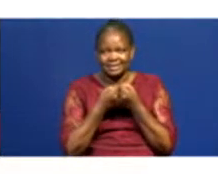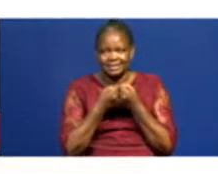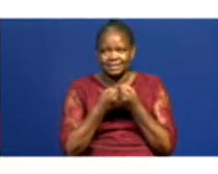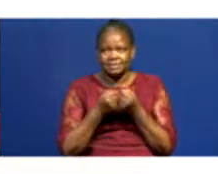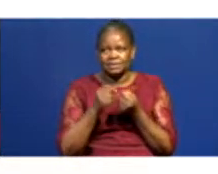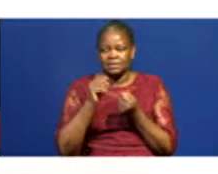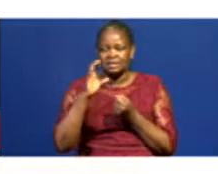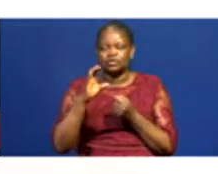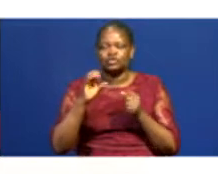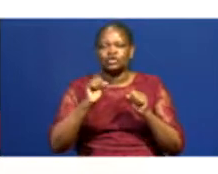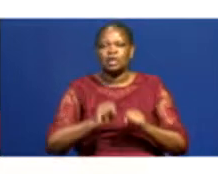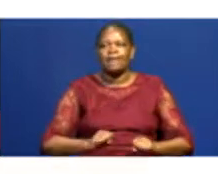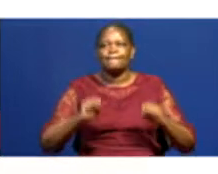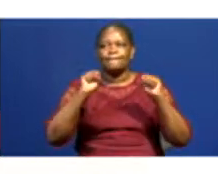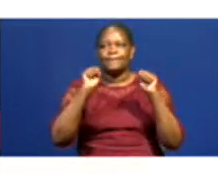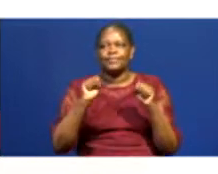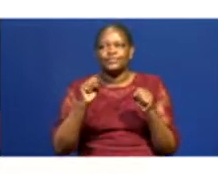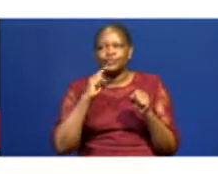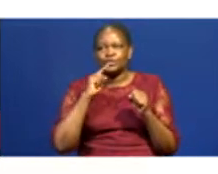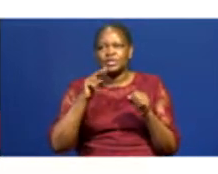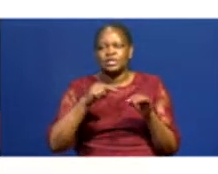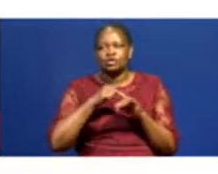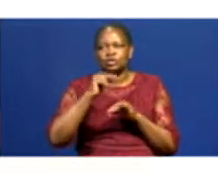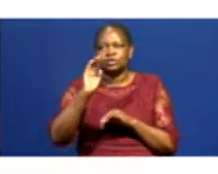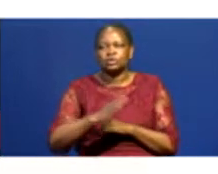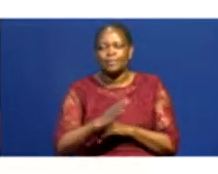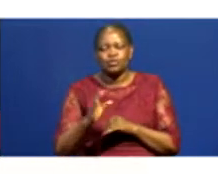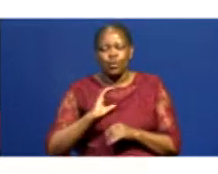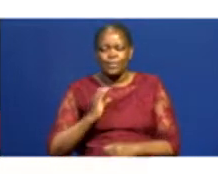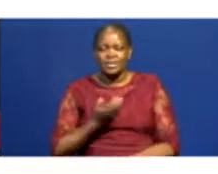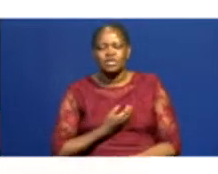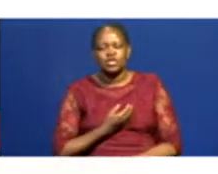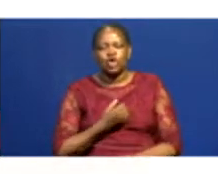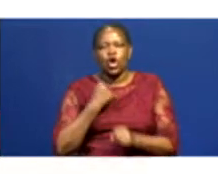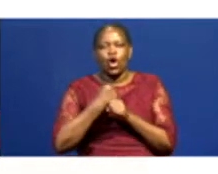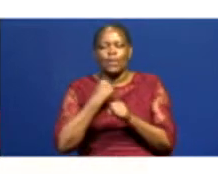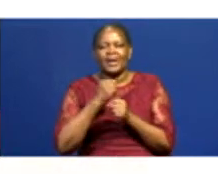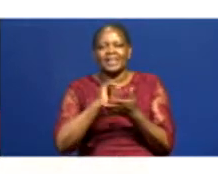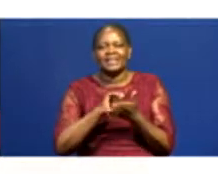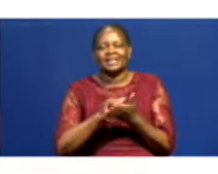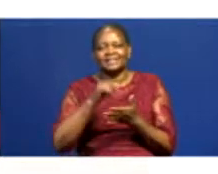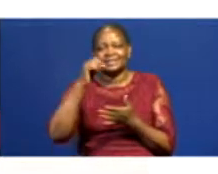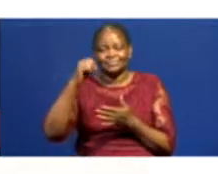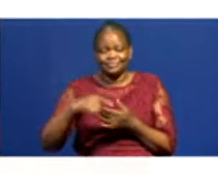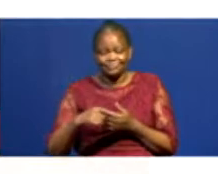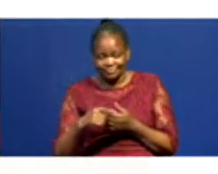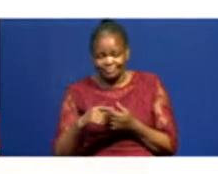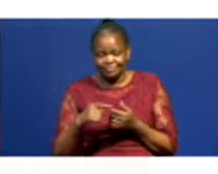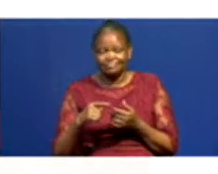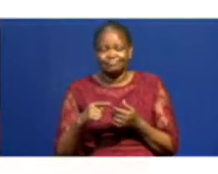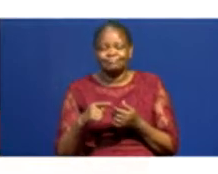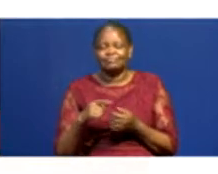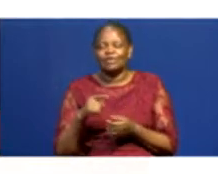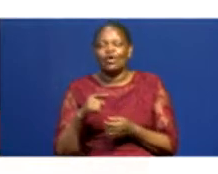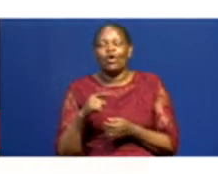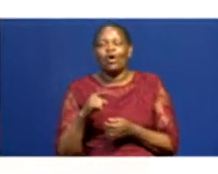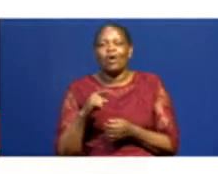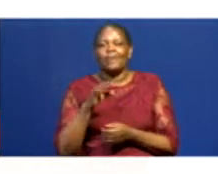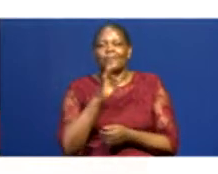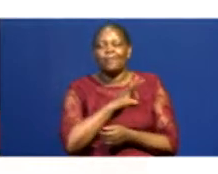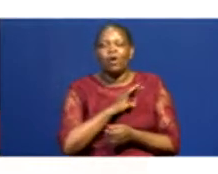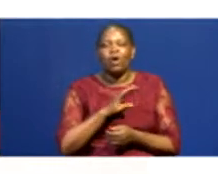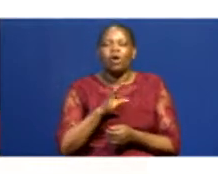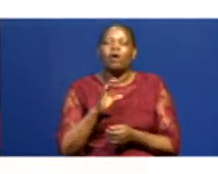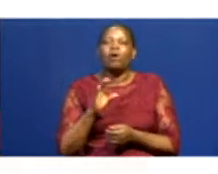SRC Chairperson Lynn Mengich told the National Assembly's Committee on Labour that the Salaries and Remuneration Commission is currently in a